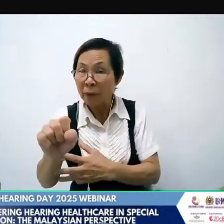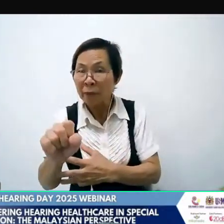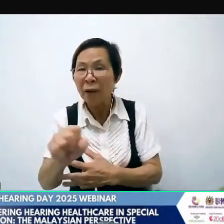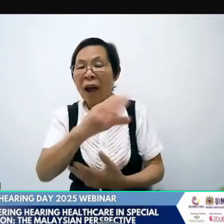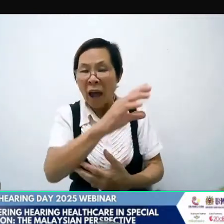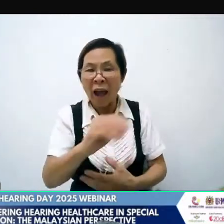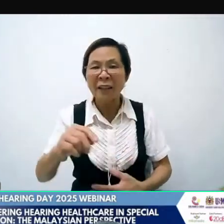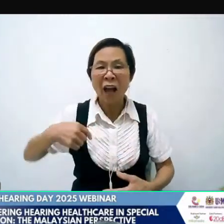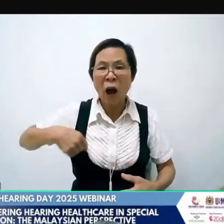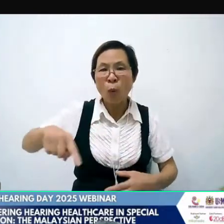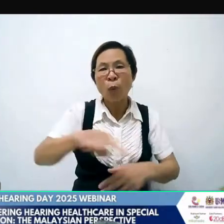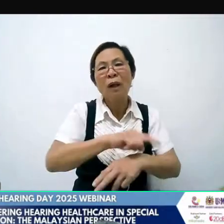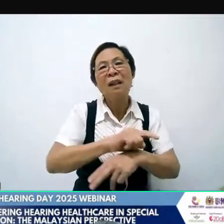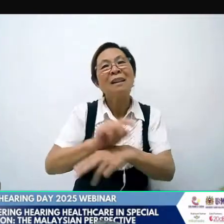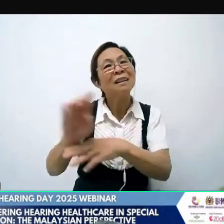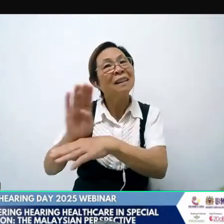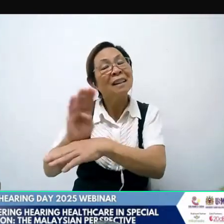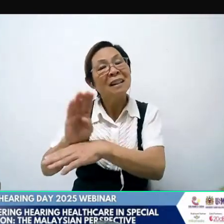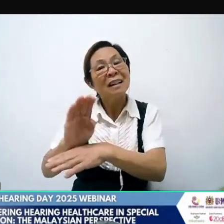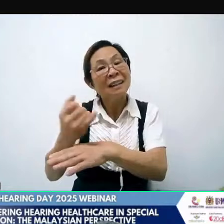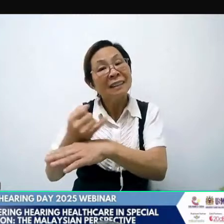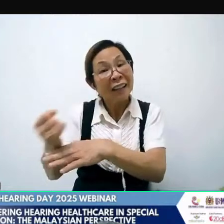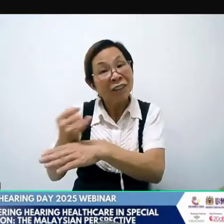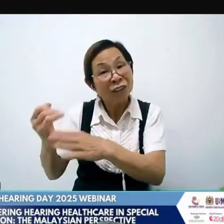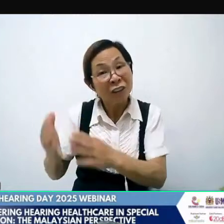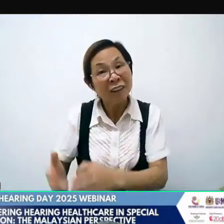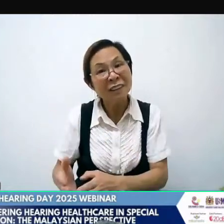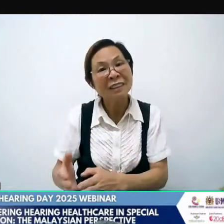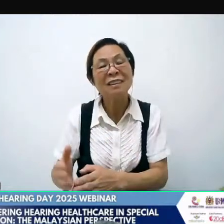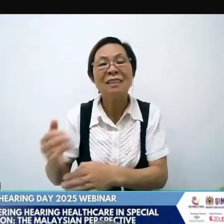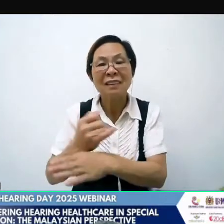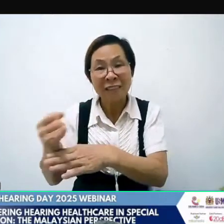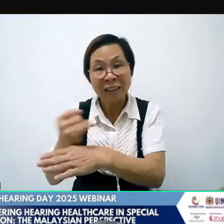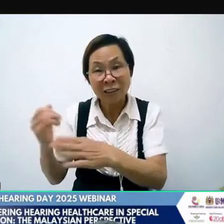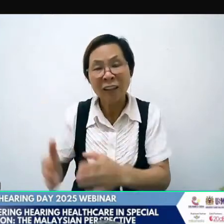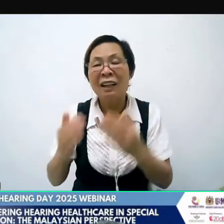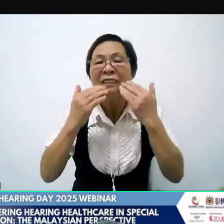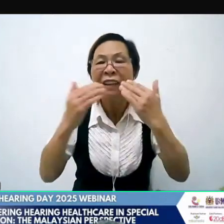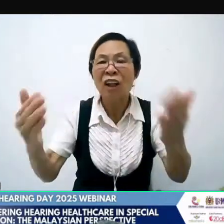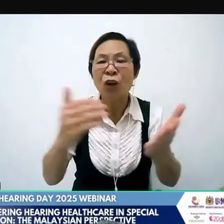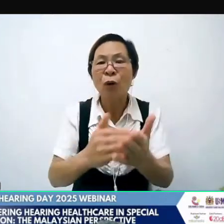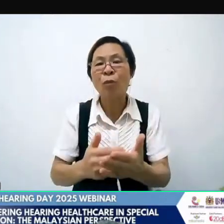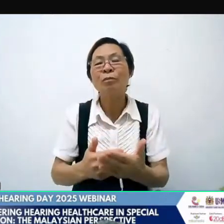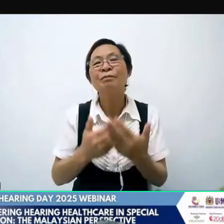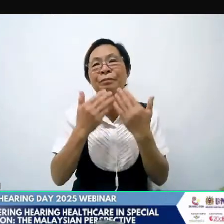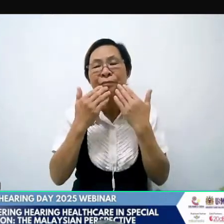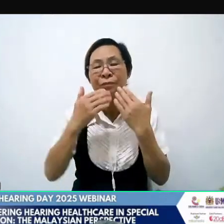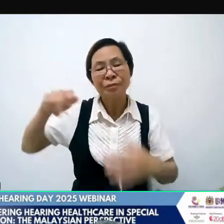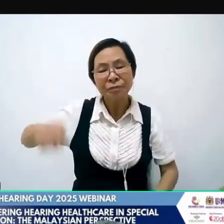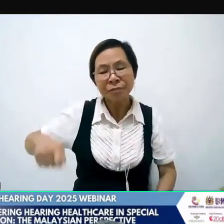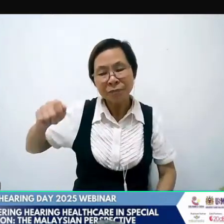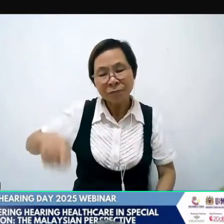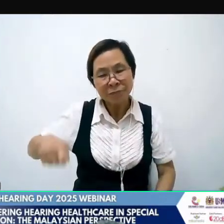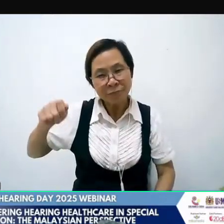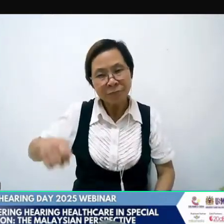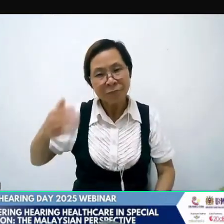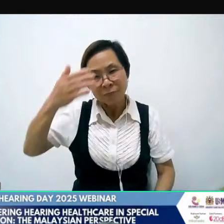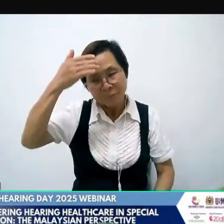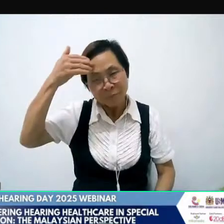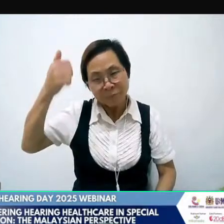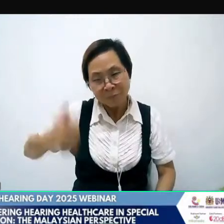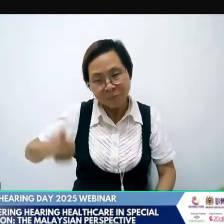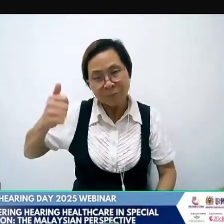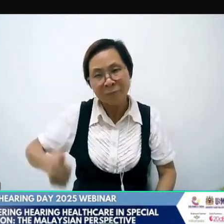our industrial players. Thank you again for your kind presence. Wabillahi taufiq wal hidayah. Wassalamualaikum warahmatullahi